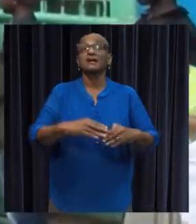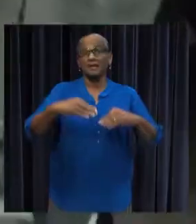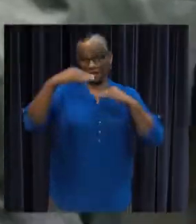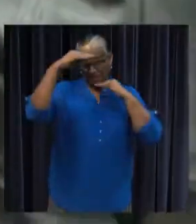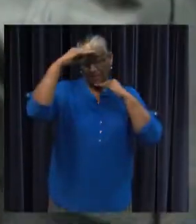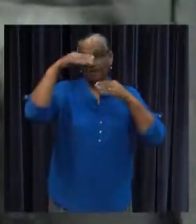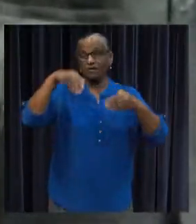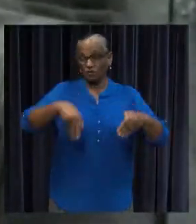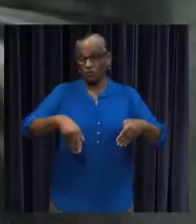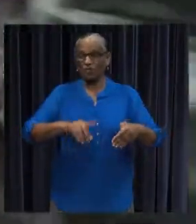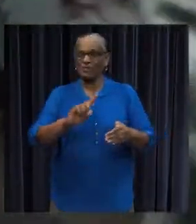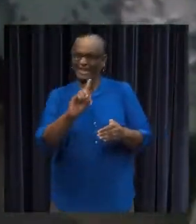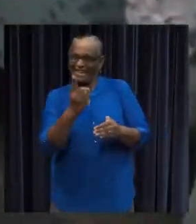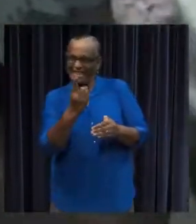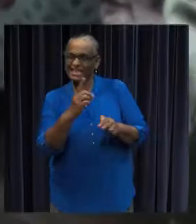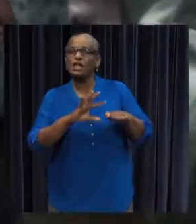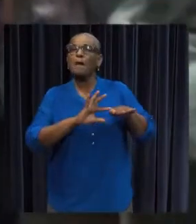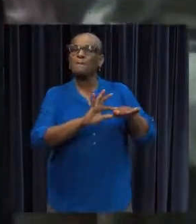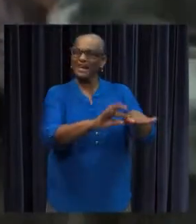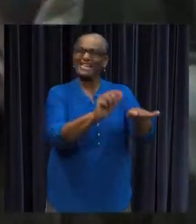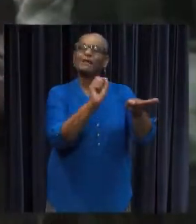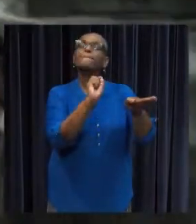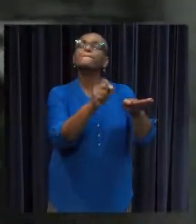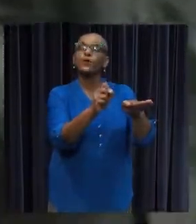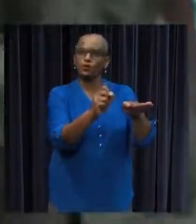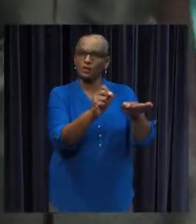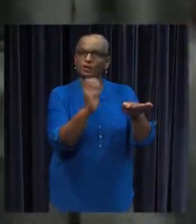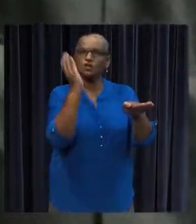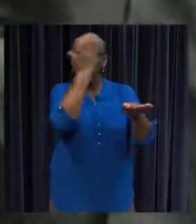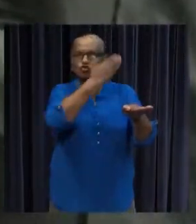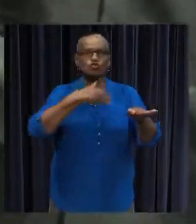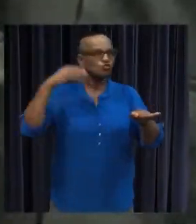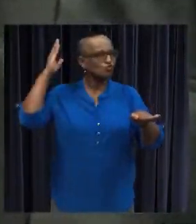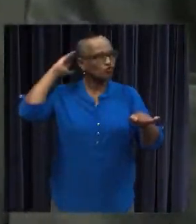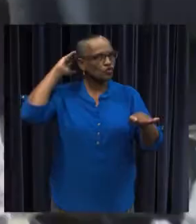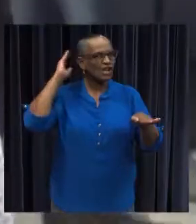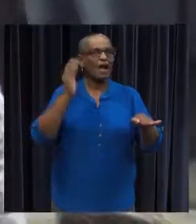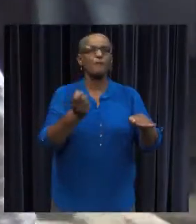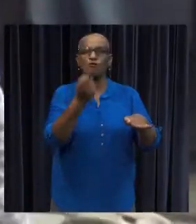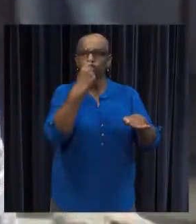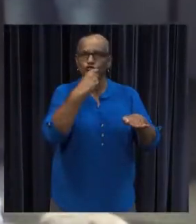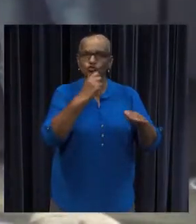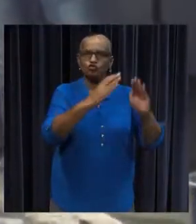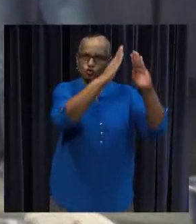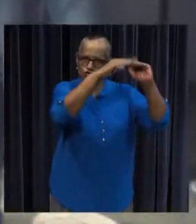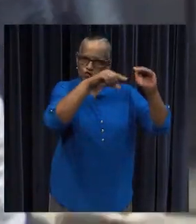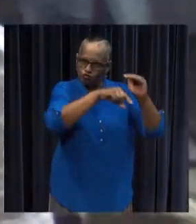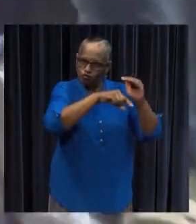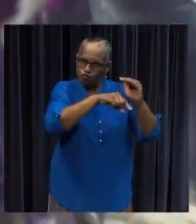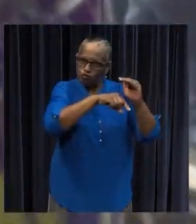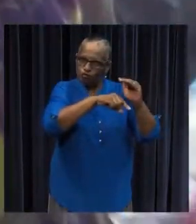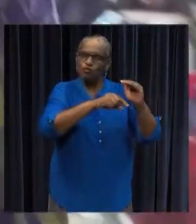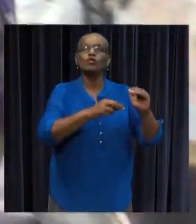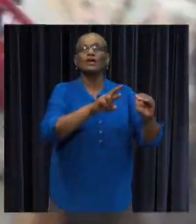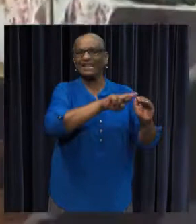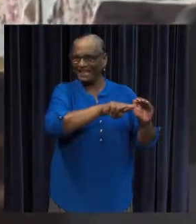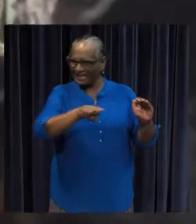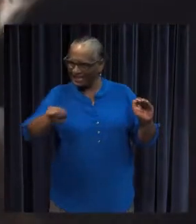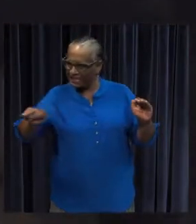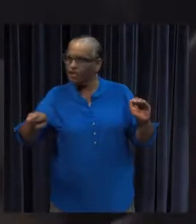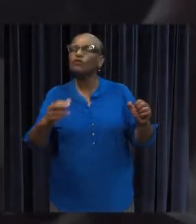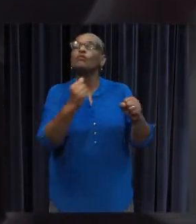at the market. In this case, the head of state referred to one of his policy points that